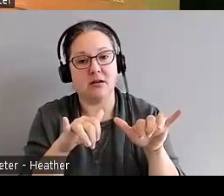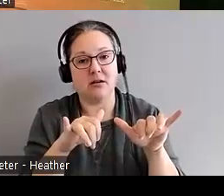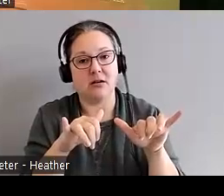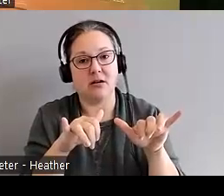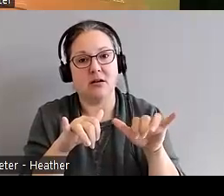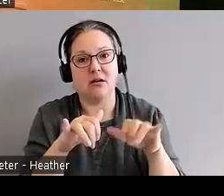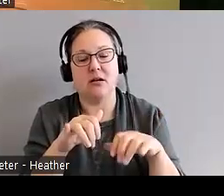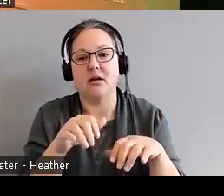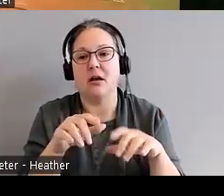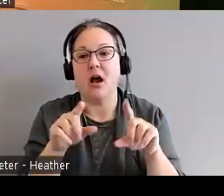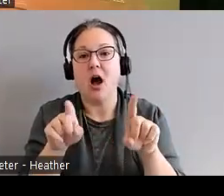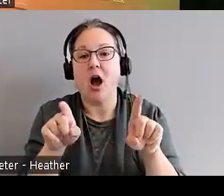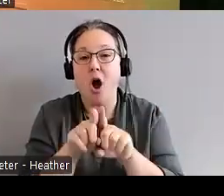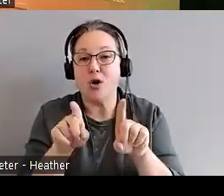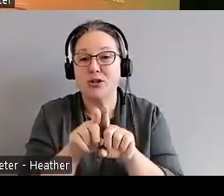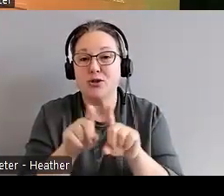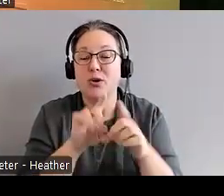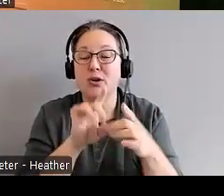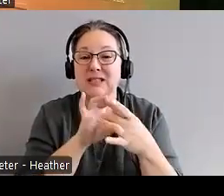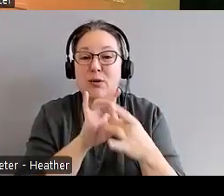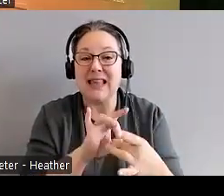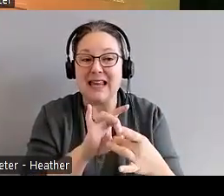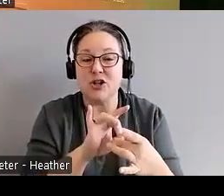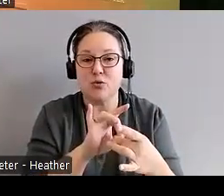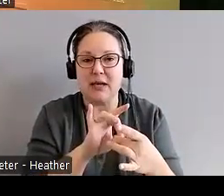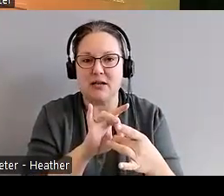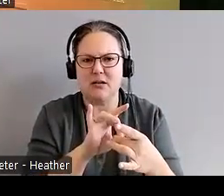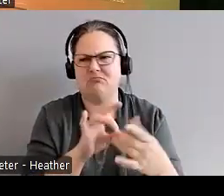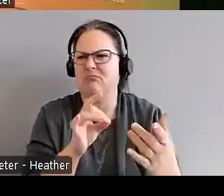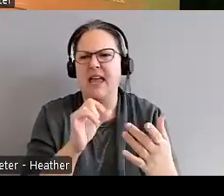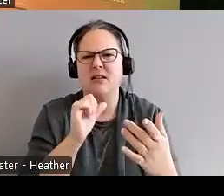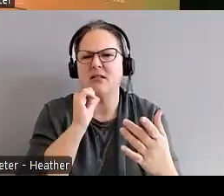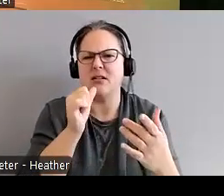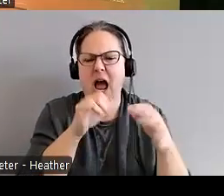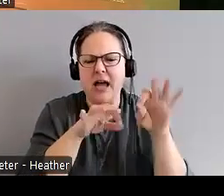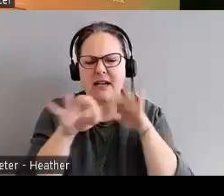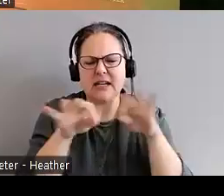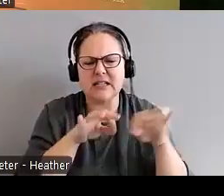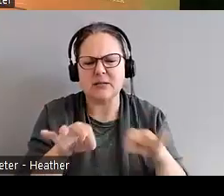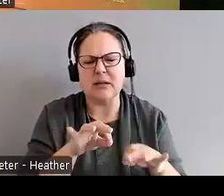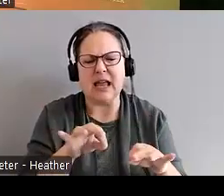that, it seems to be associated with unexplainable morbidity and mortality.